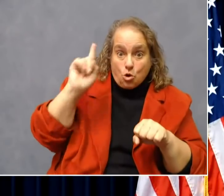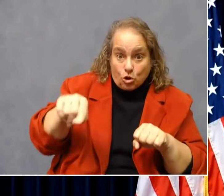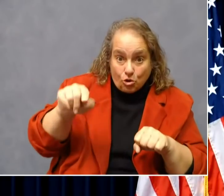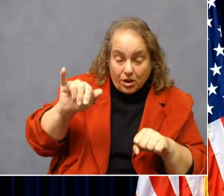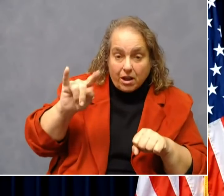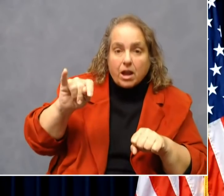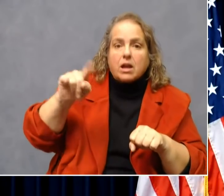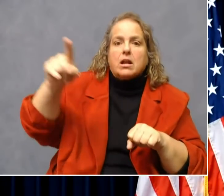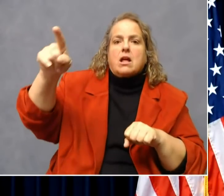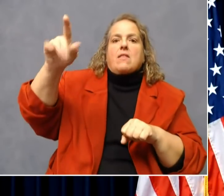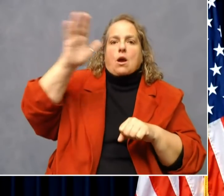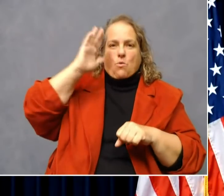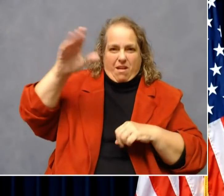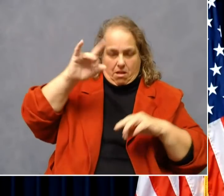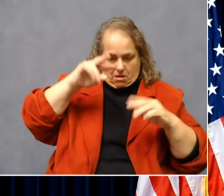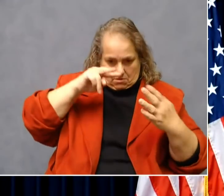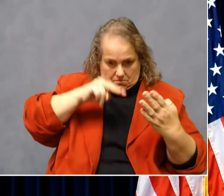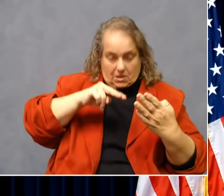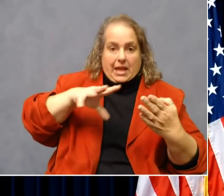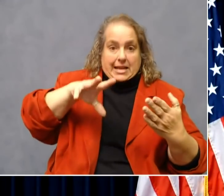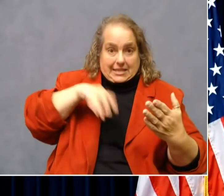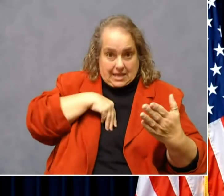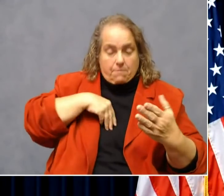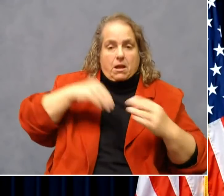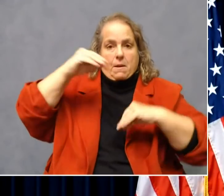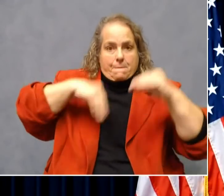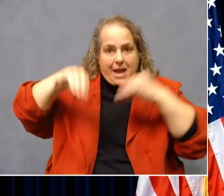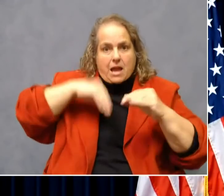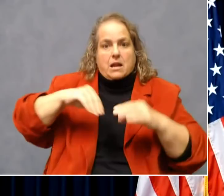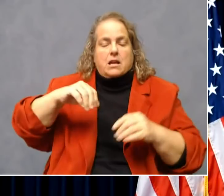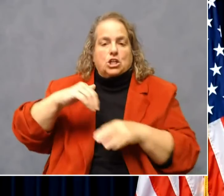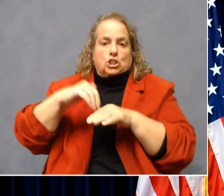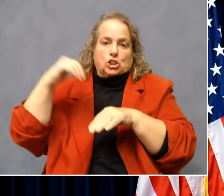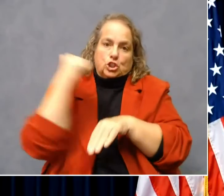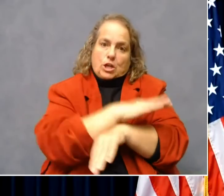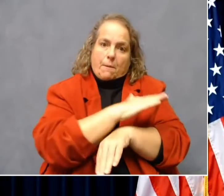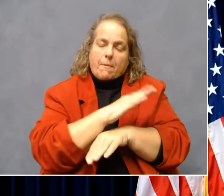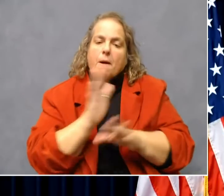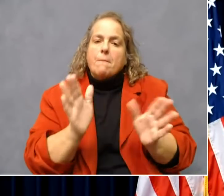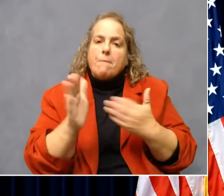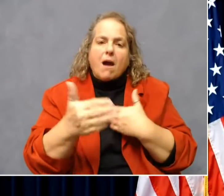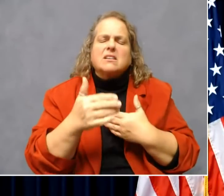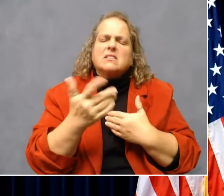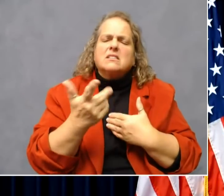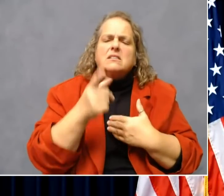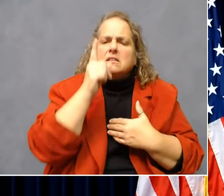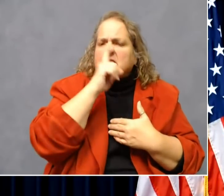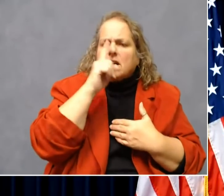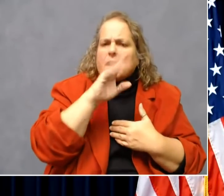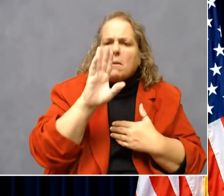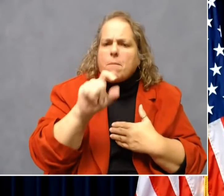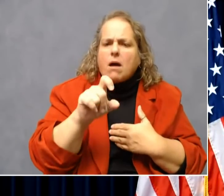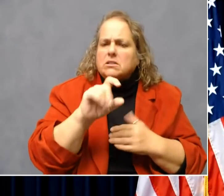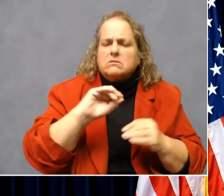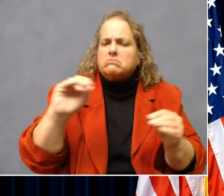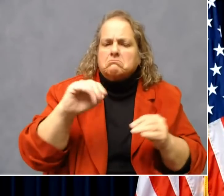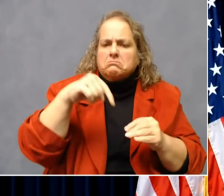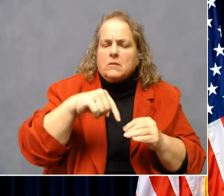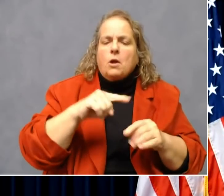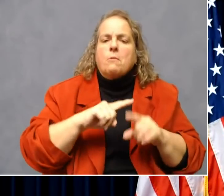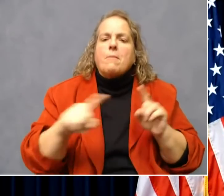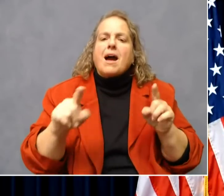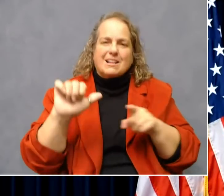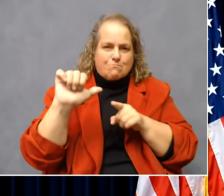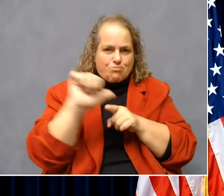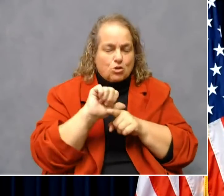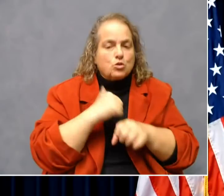work and work smoothly. So Kentuckians should feel confident that we are working day in and day out to make sure that we